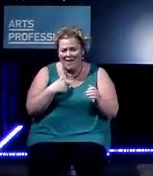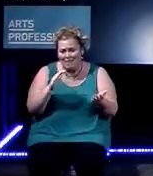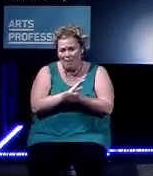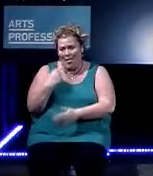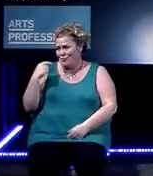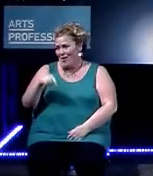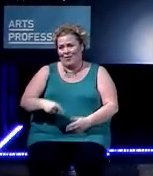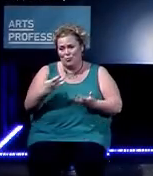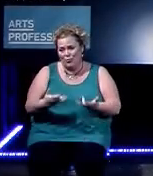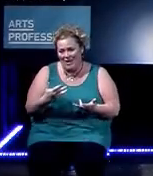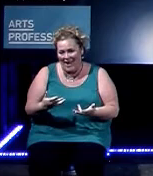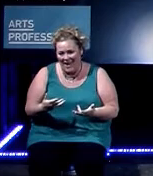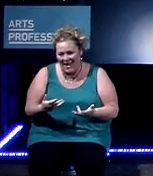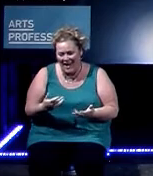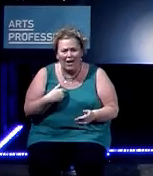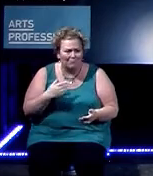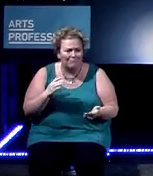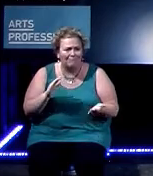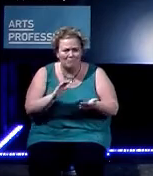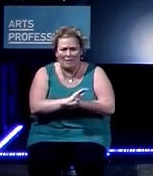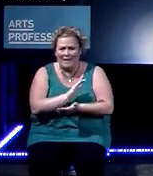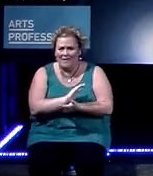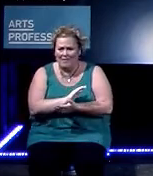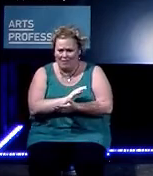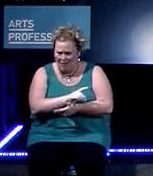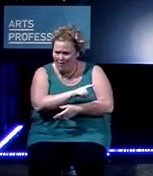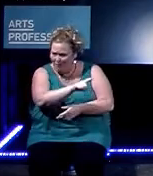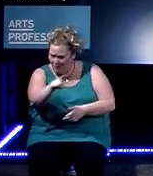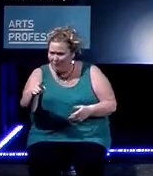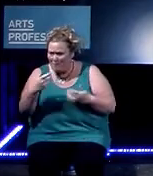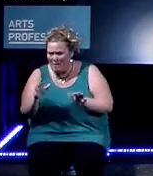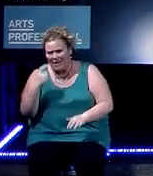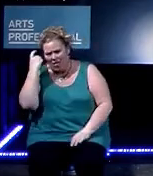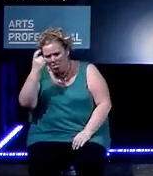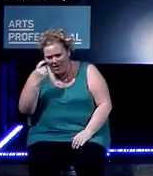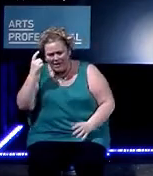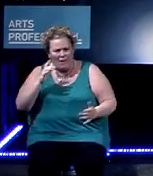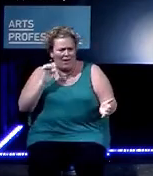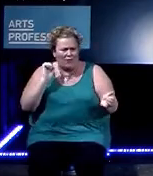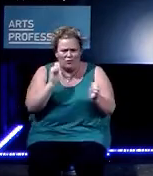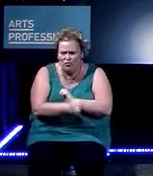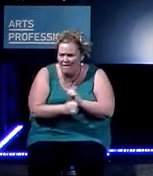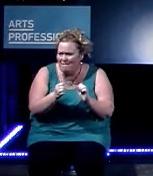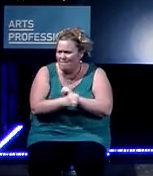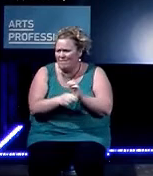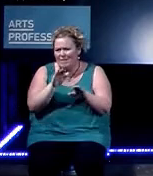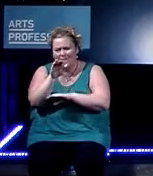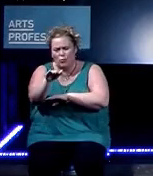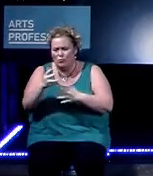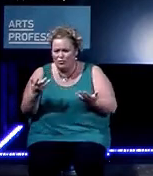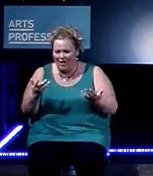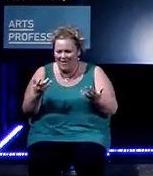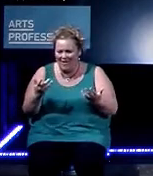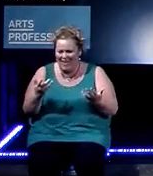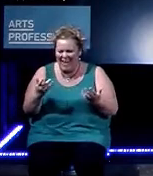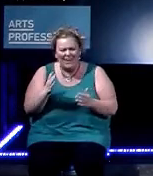pleasure to be here today, and really glad to hear that you guys have all been thinking about the kind of the shift and the fact that it's not